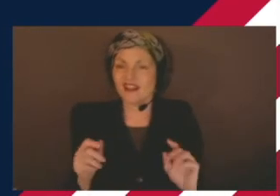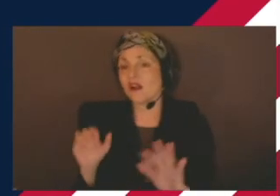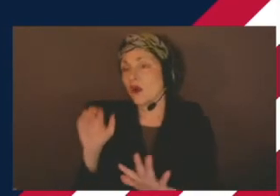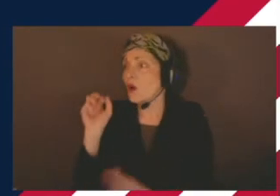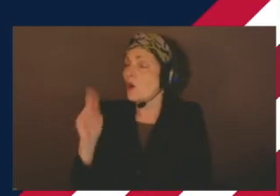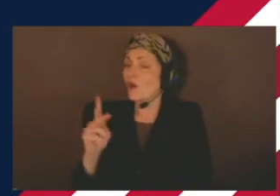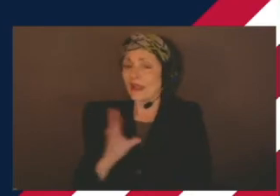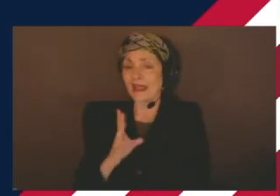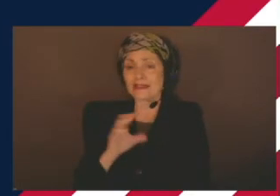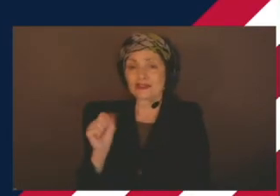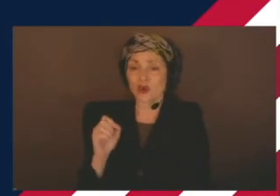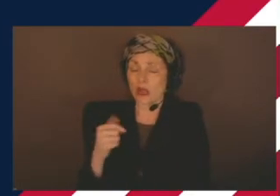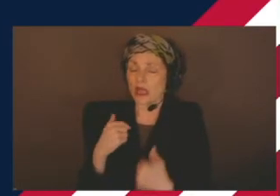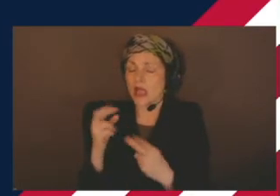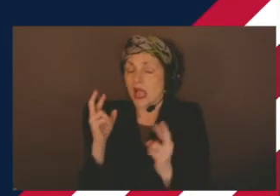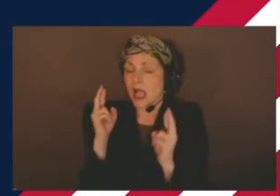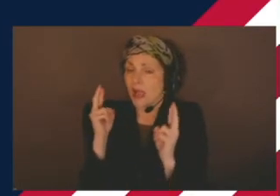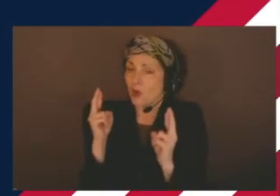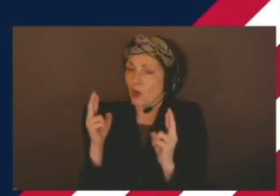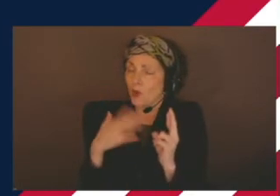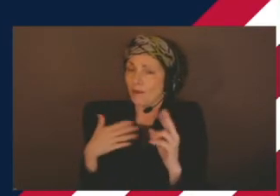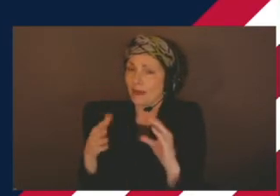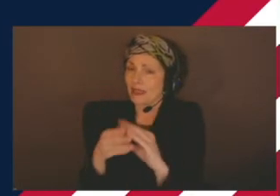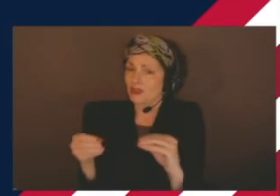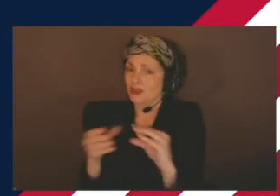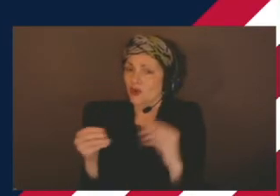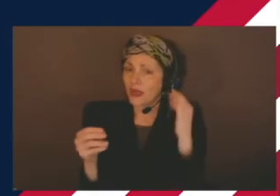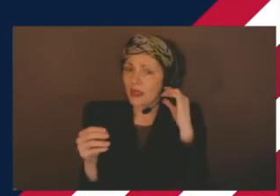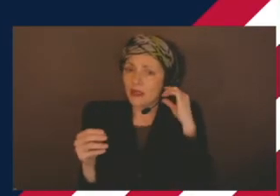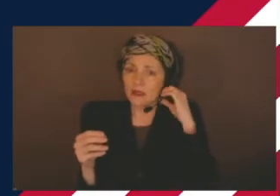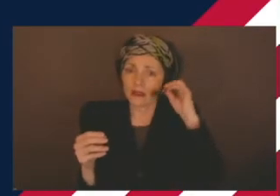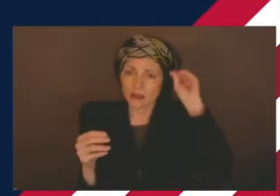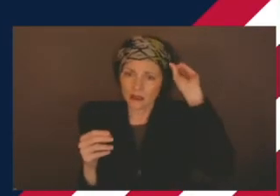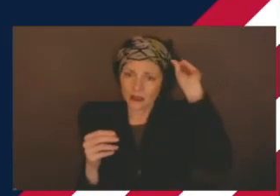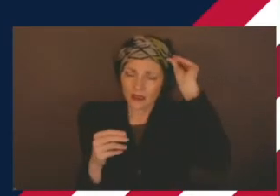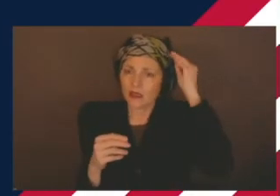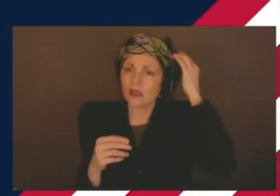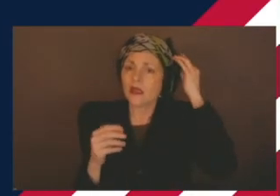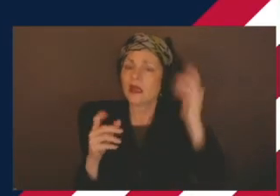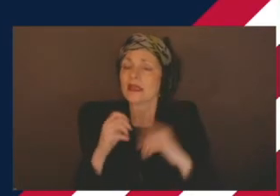I hope my story is, and it seems to have started some conversations. Again, I